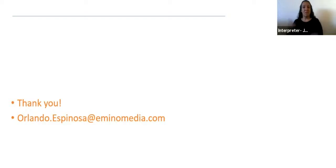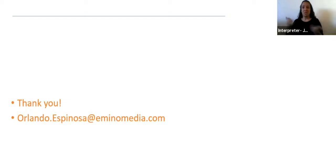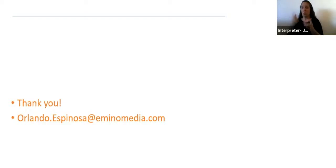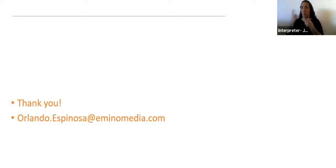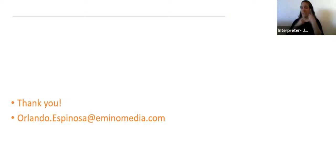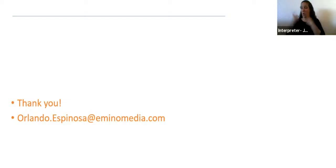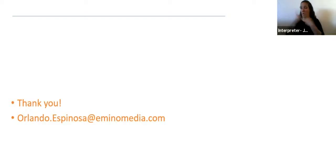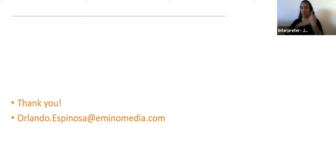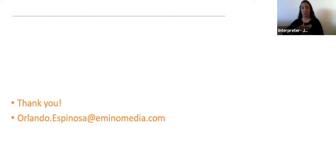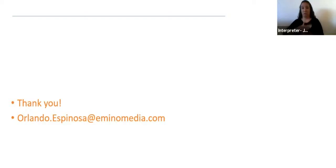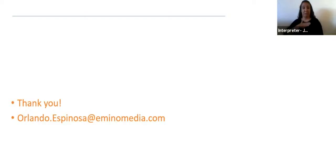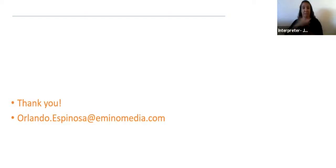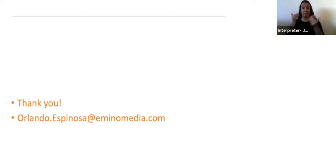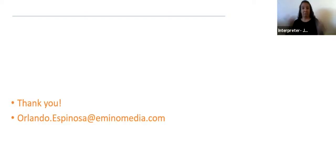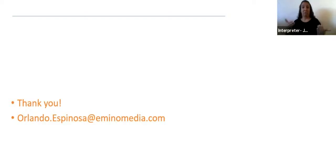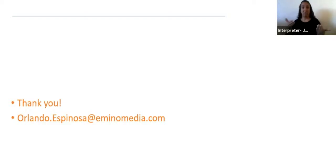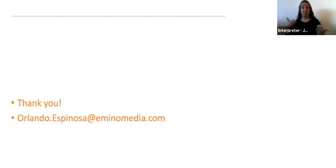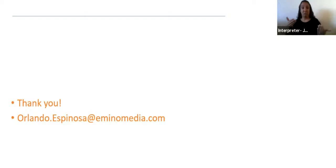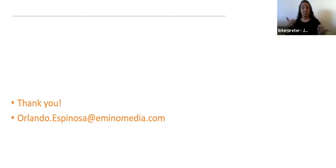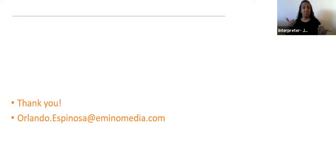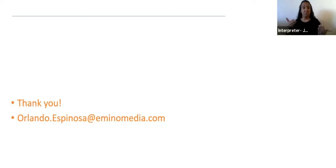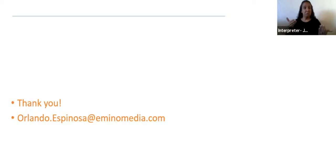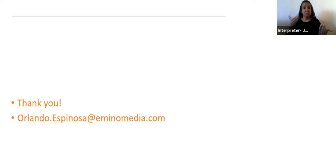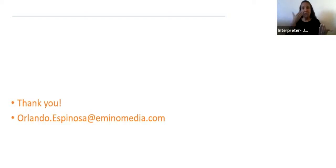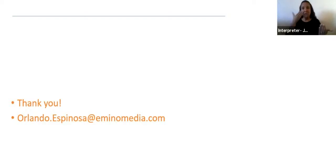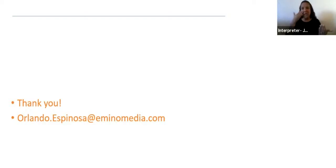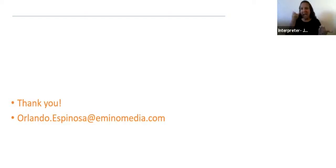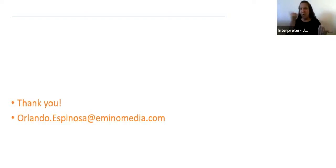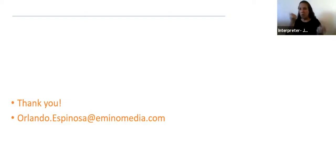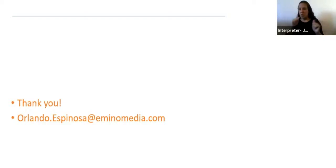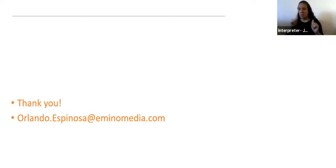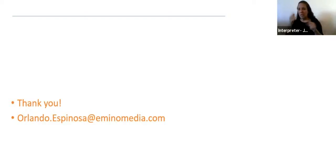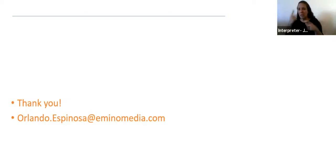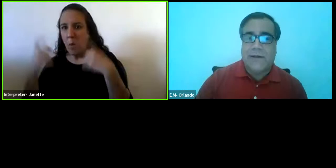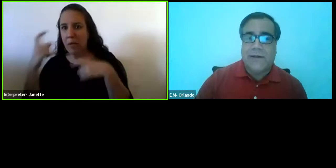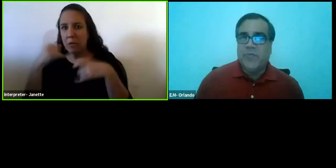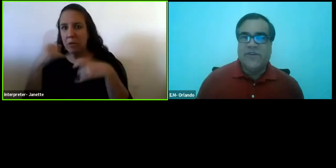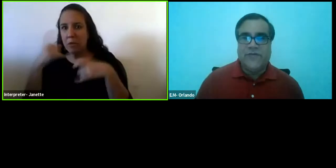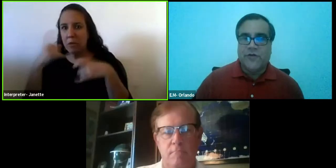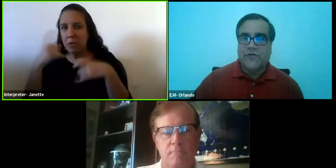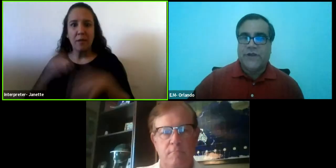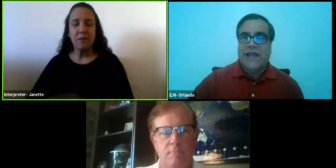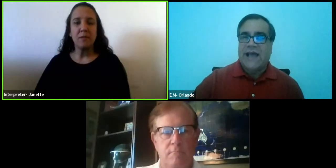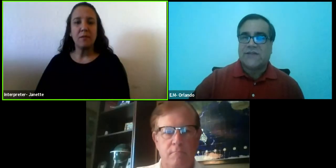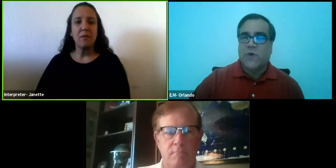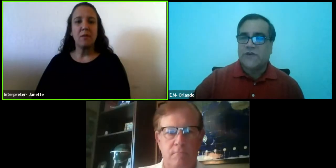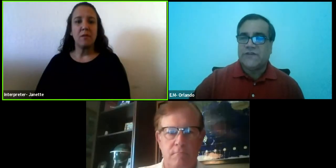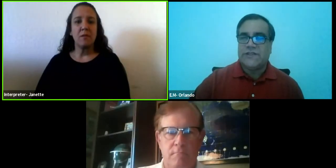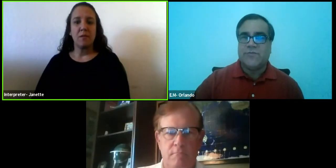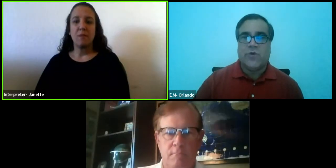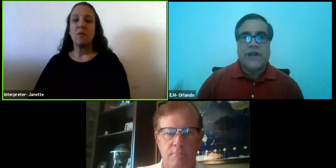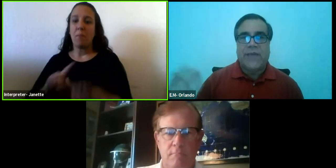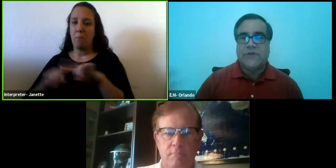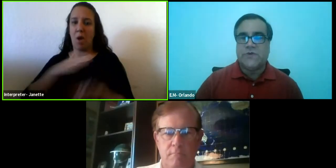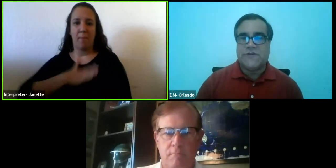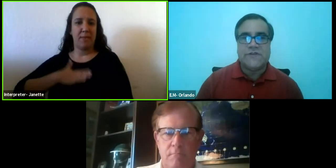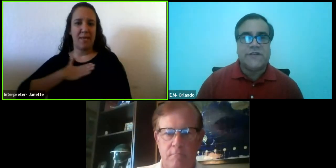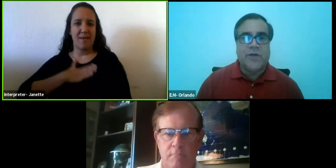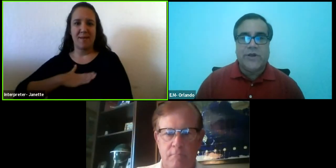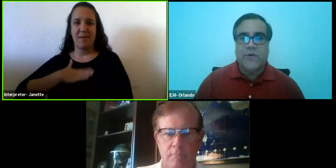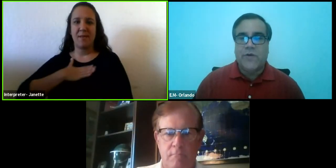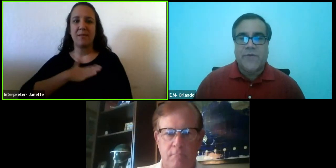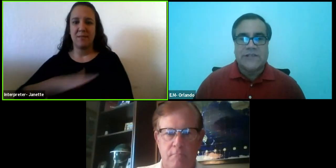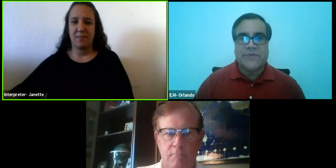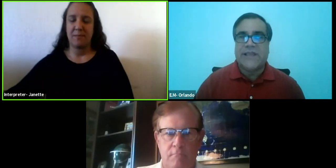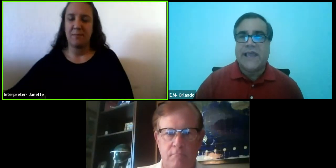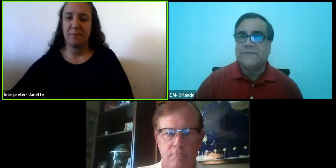know if in any of the live feeds, there's any questions that are being asked, but feel free to ask questions. More than happy to assist and